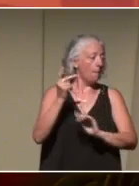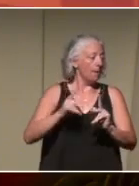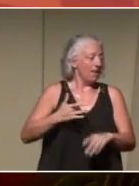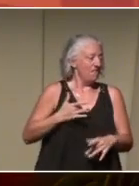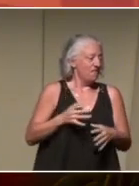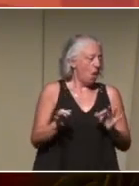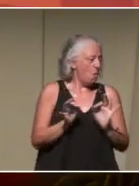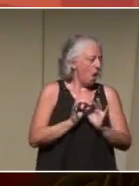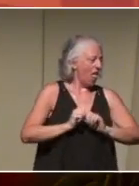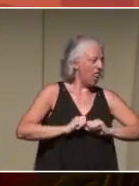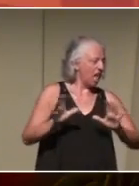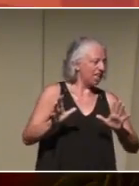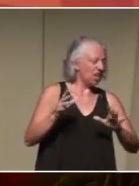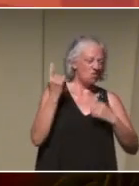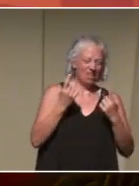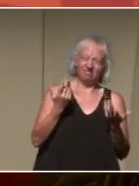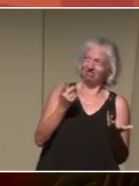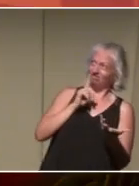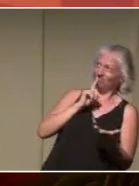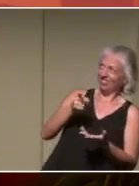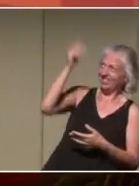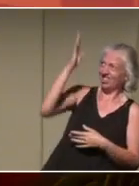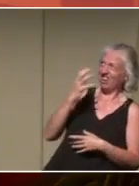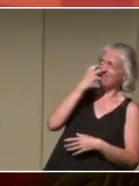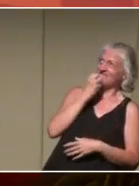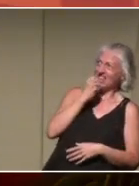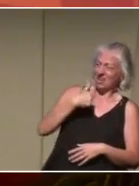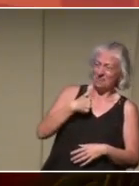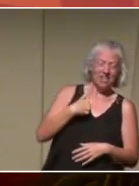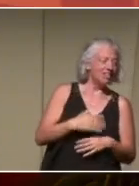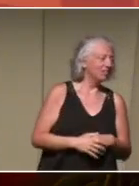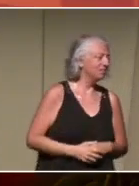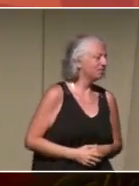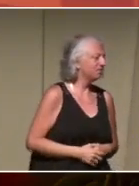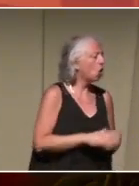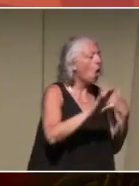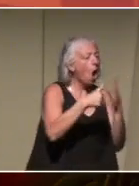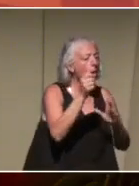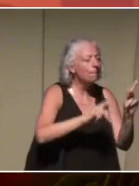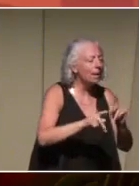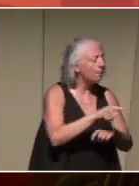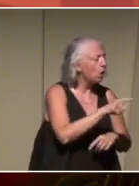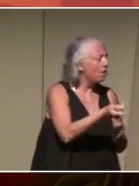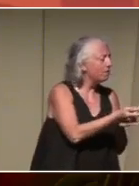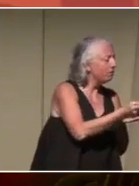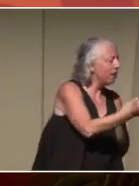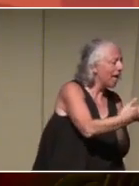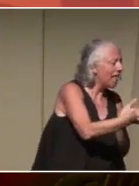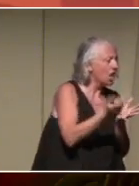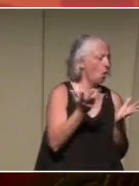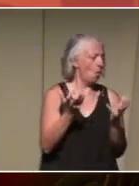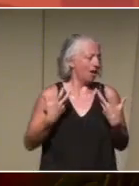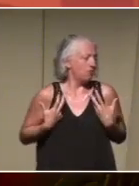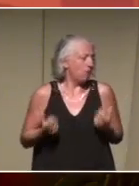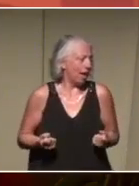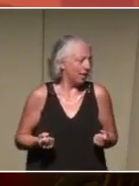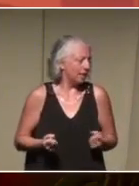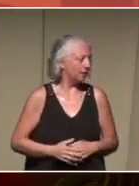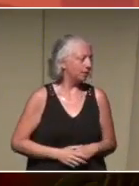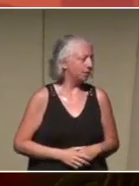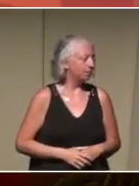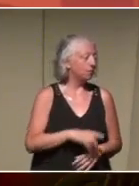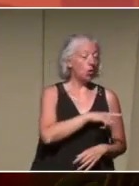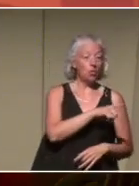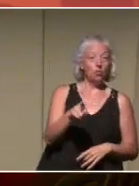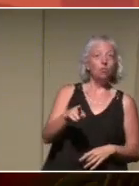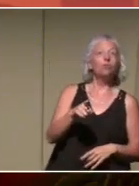who feel worthless and wonder if God cares, to all who fail and desire strength,